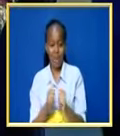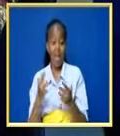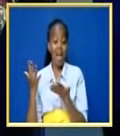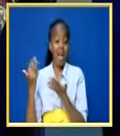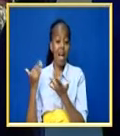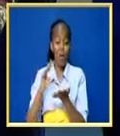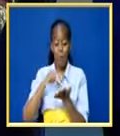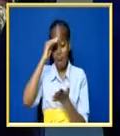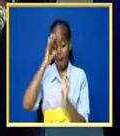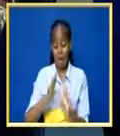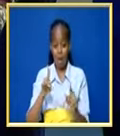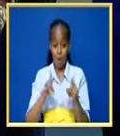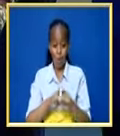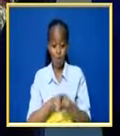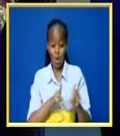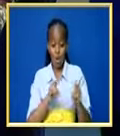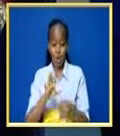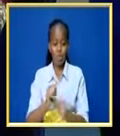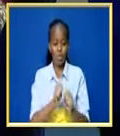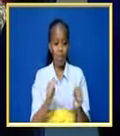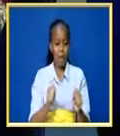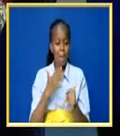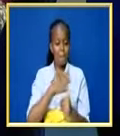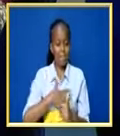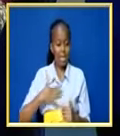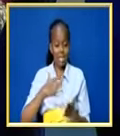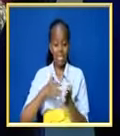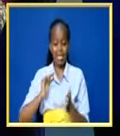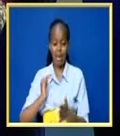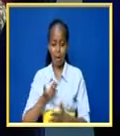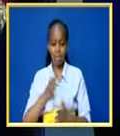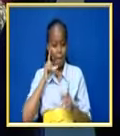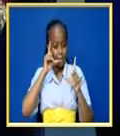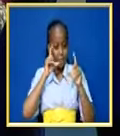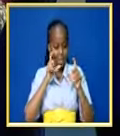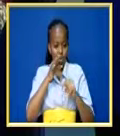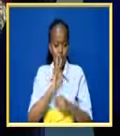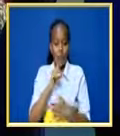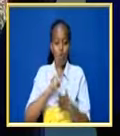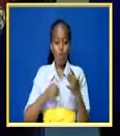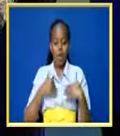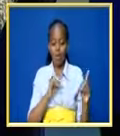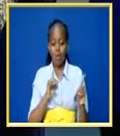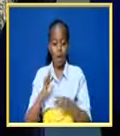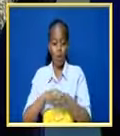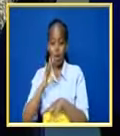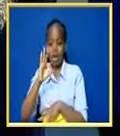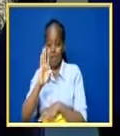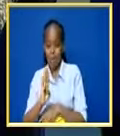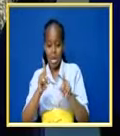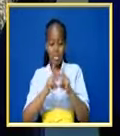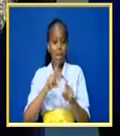also doing yours. Maybe you can send us pictures of what you cut out on our Facebook and Twitter